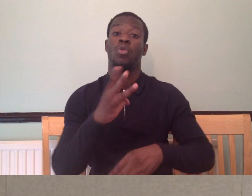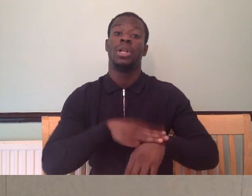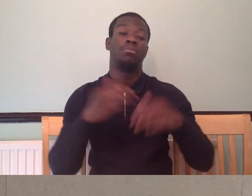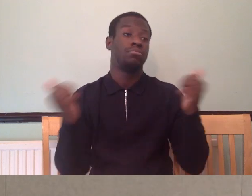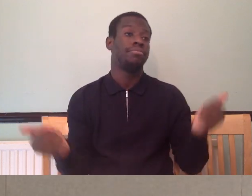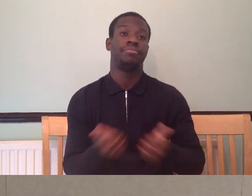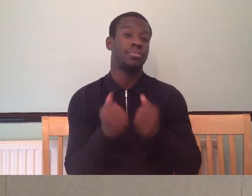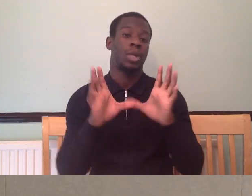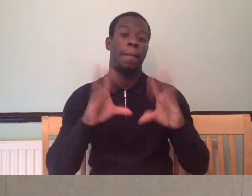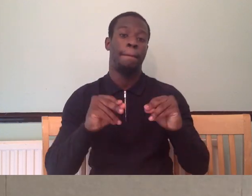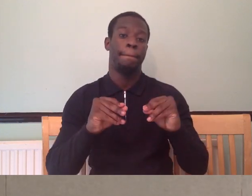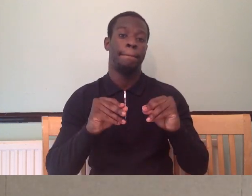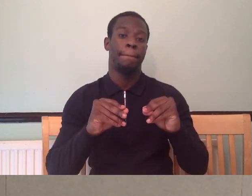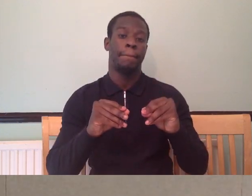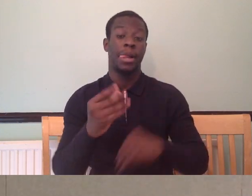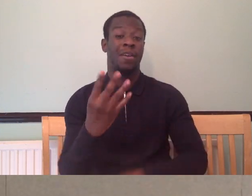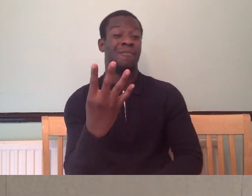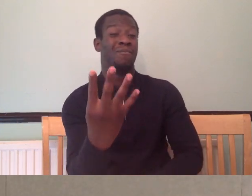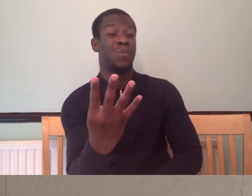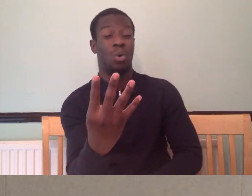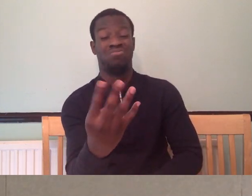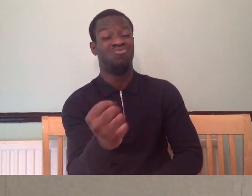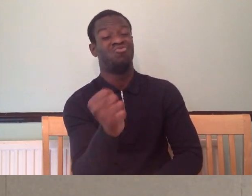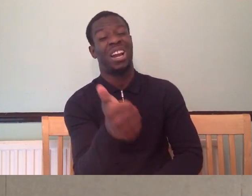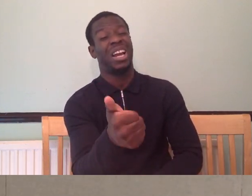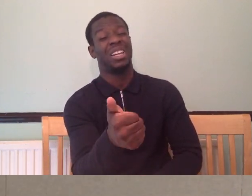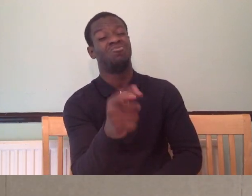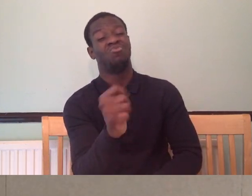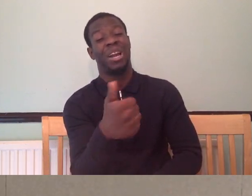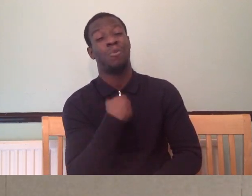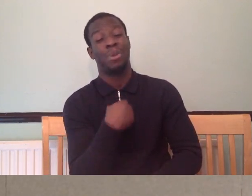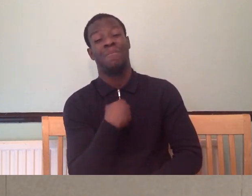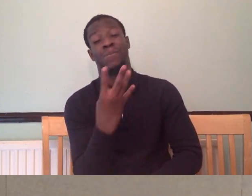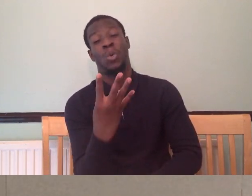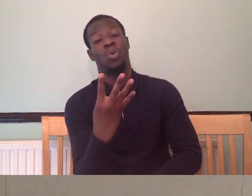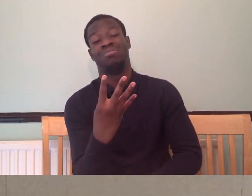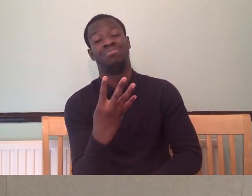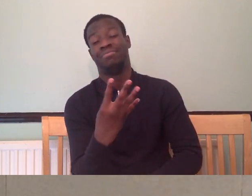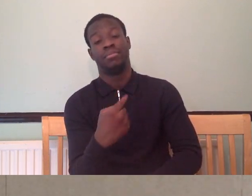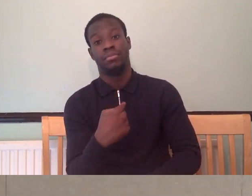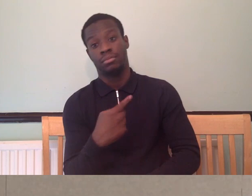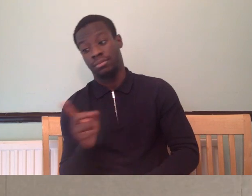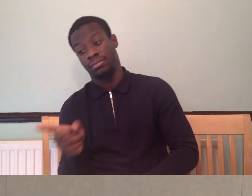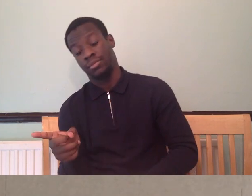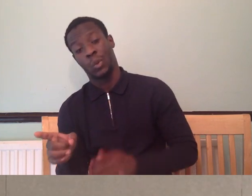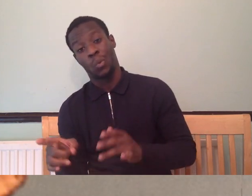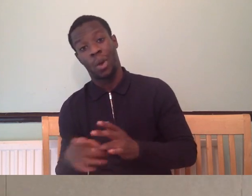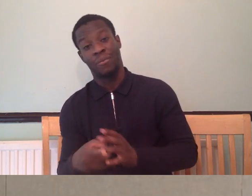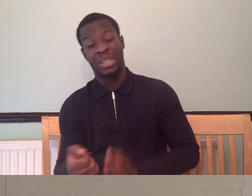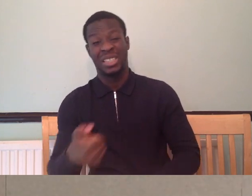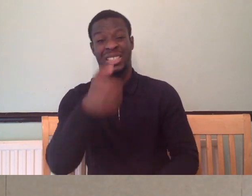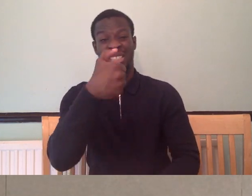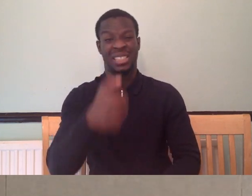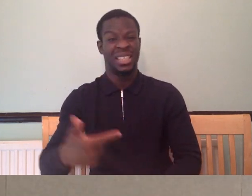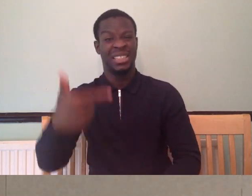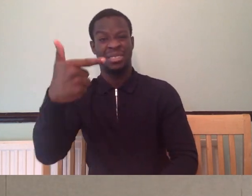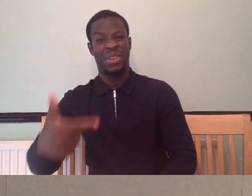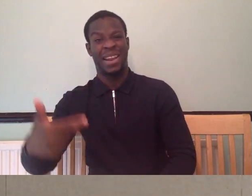after 3 sneezes. 4 is very unusual for me, not my wife.